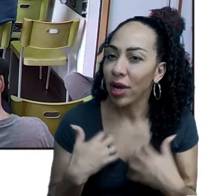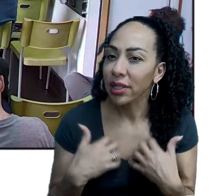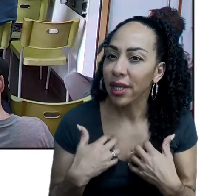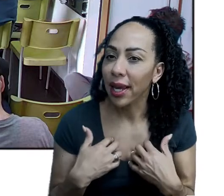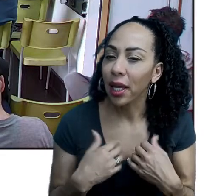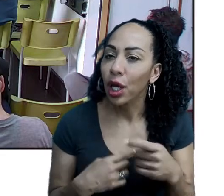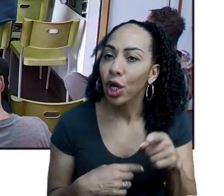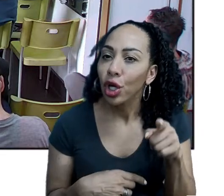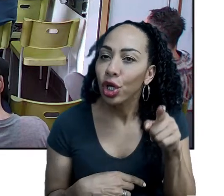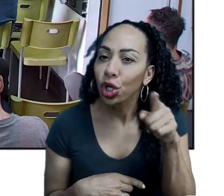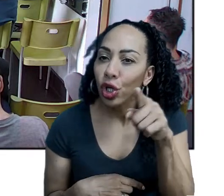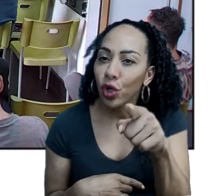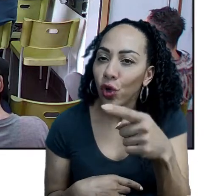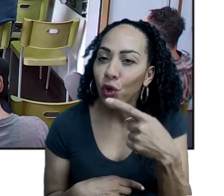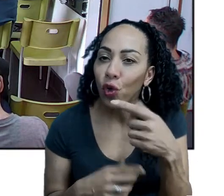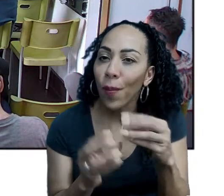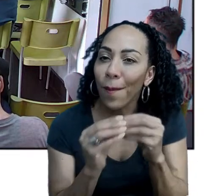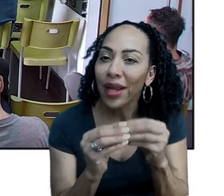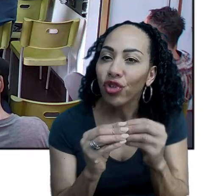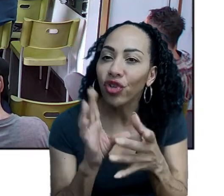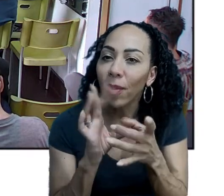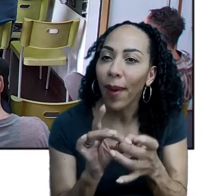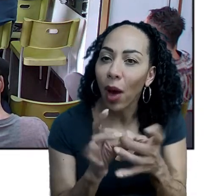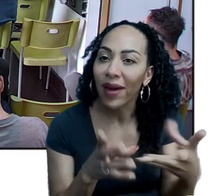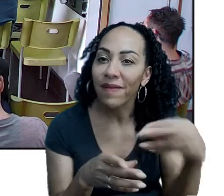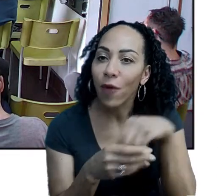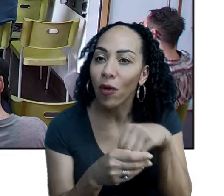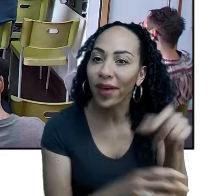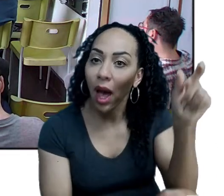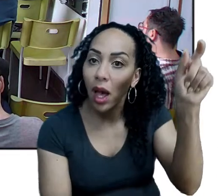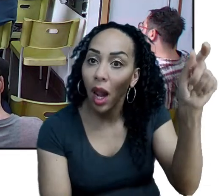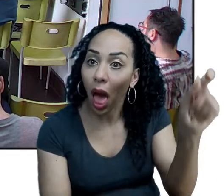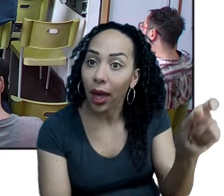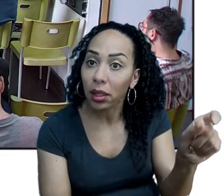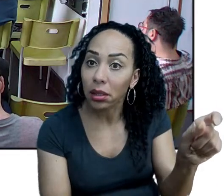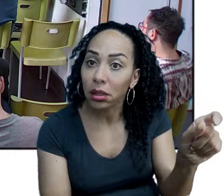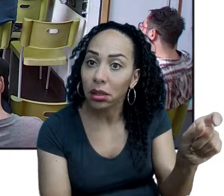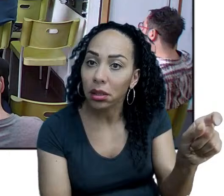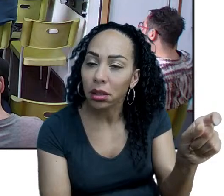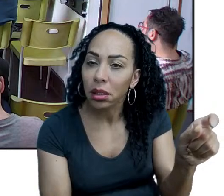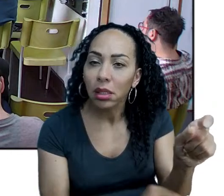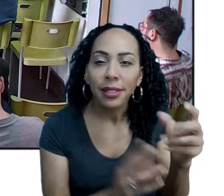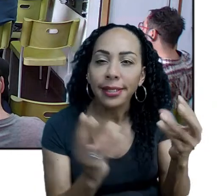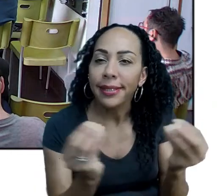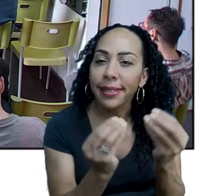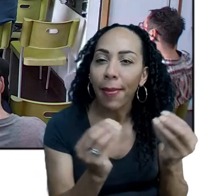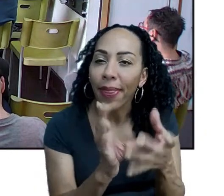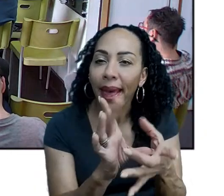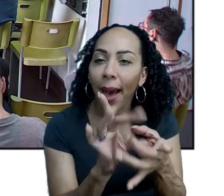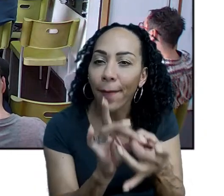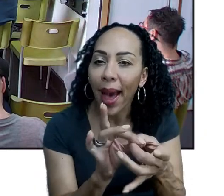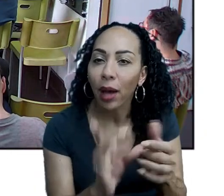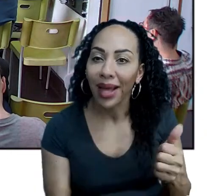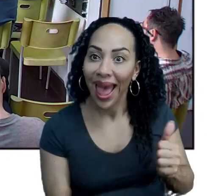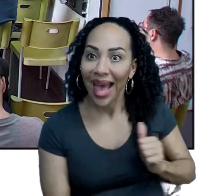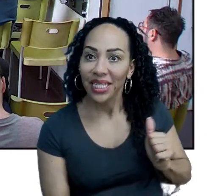what a difference it makes, having someone with expectations. Yes.